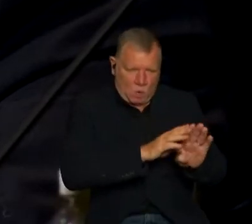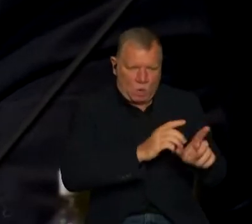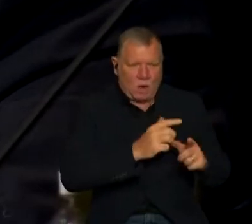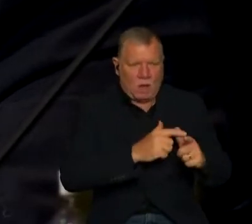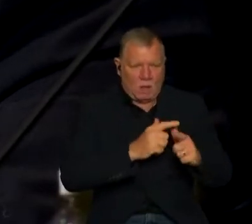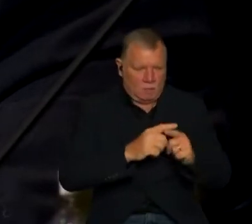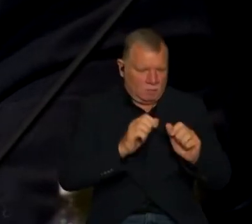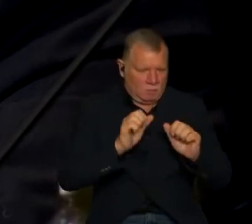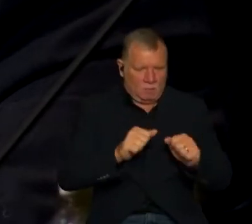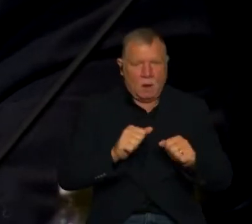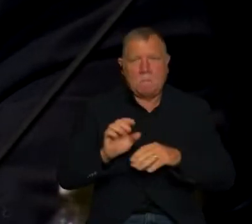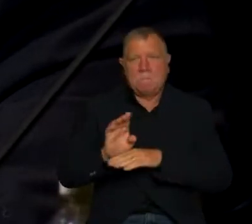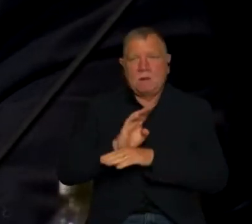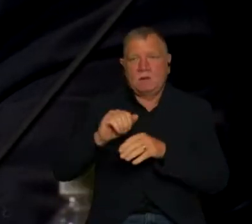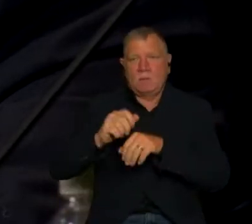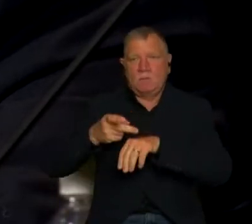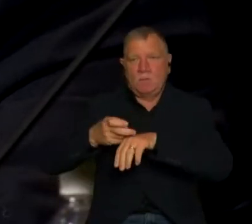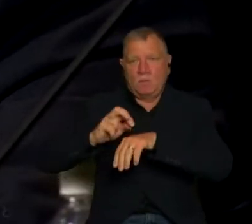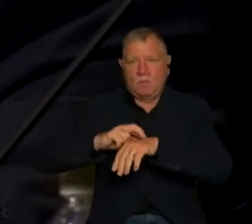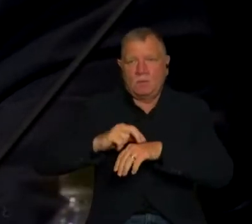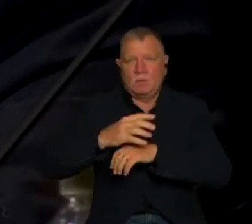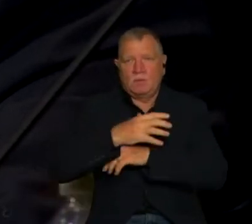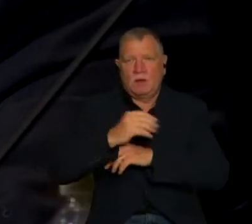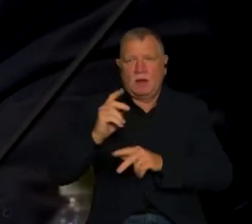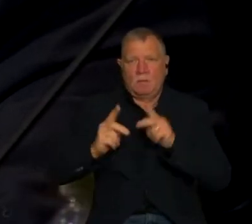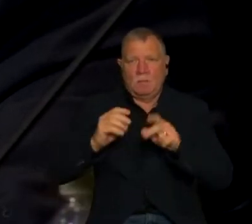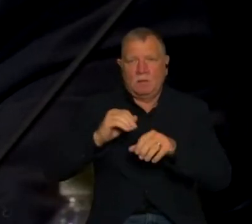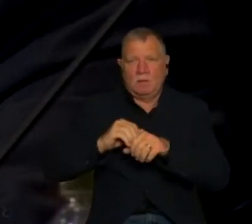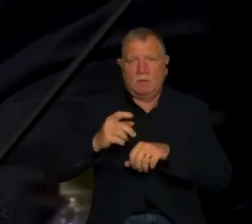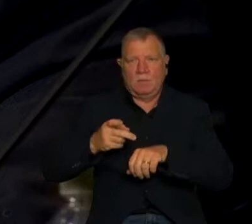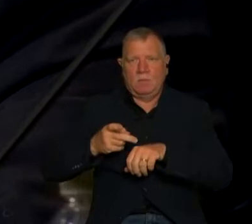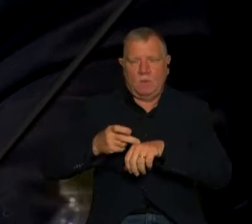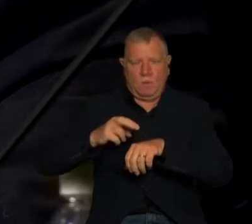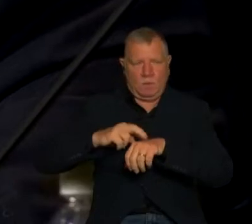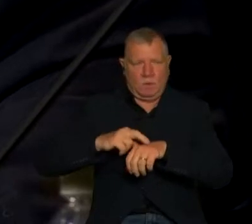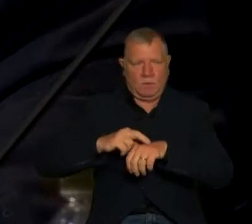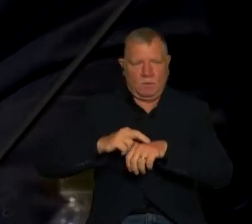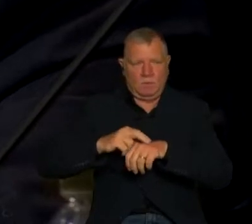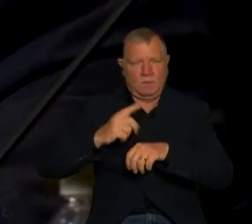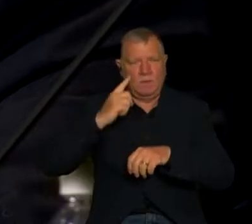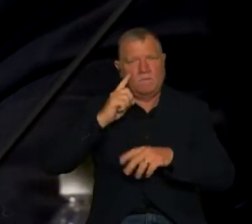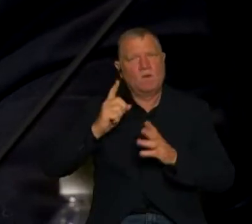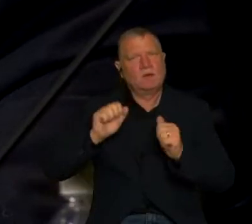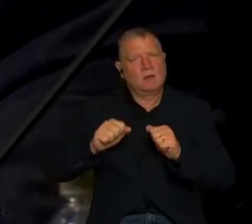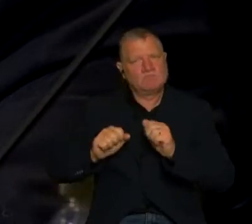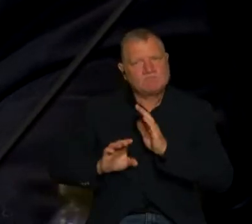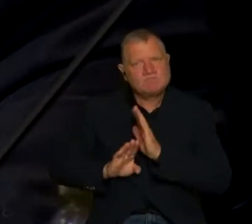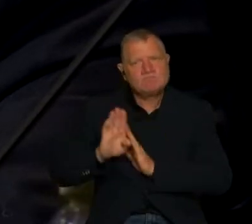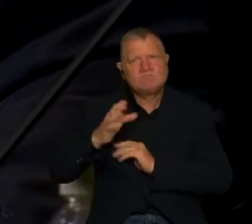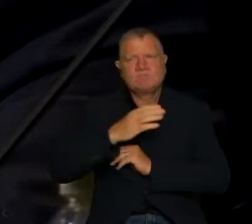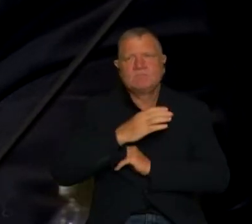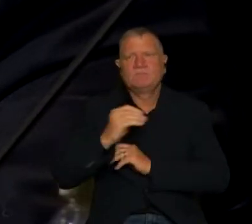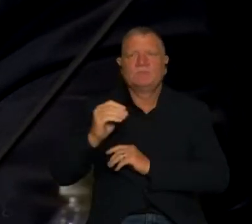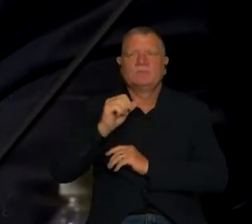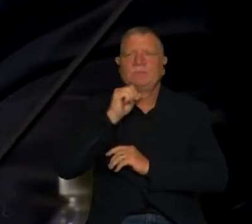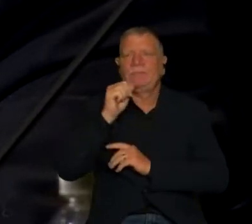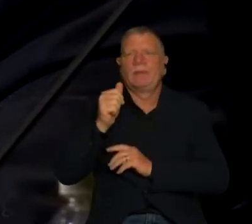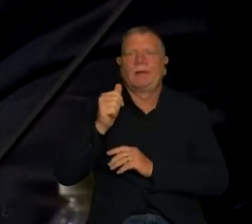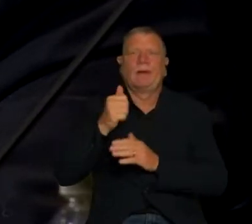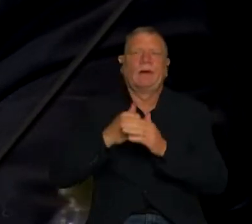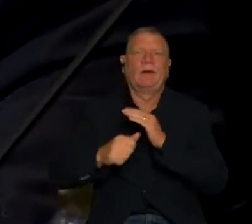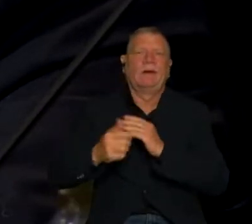allows the businesses of Puerto Rico and the people of Puerto Rico to thrive and not be